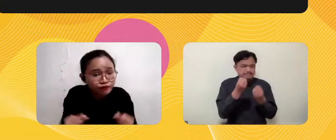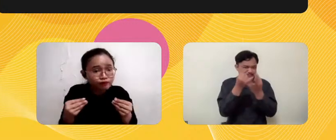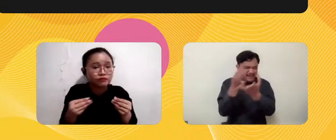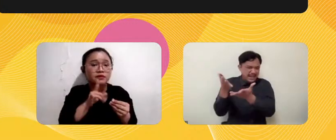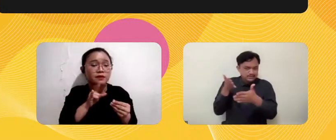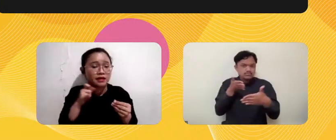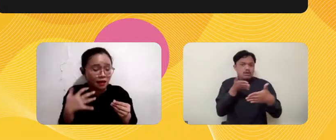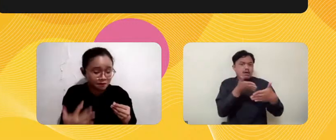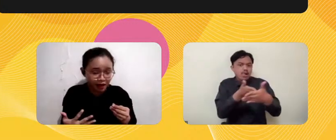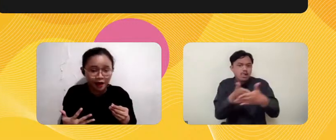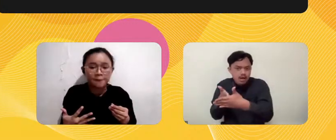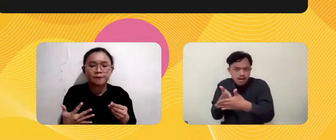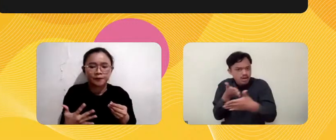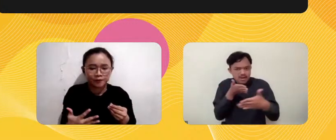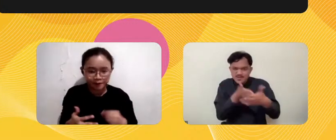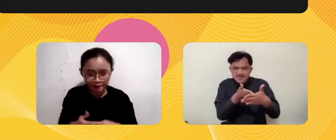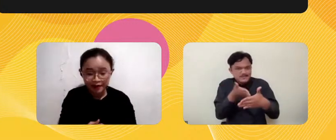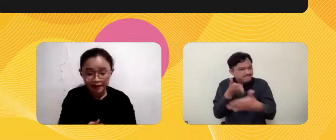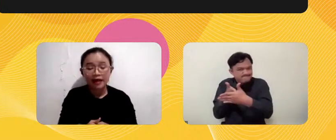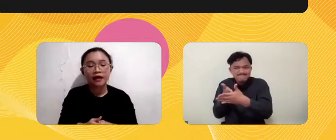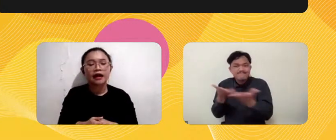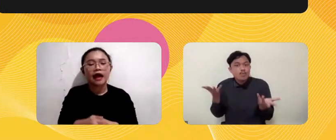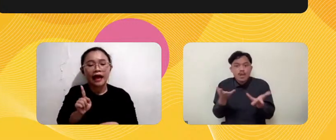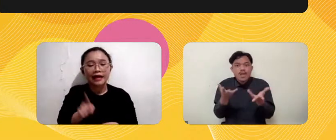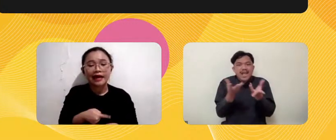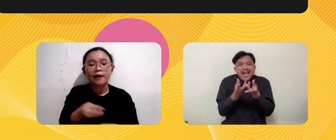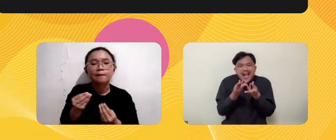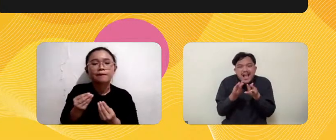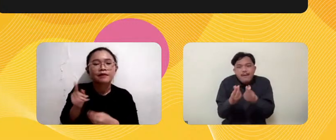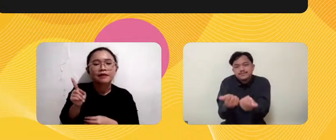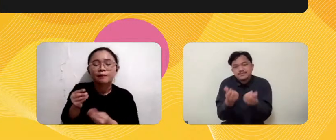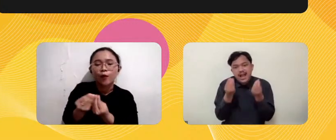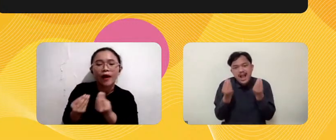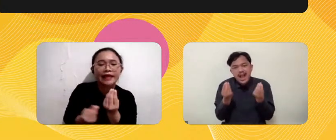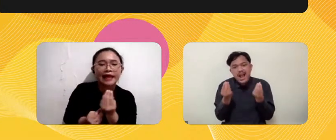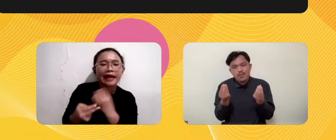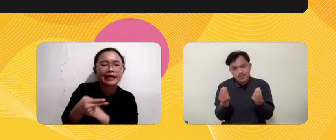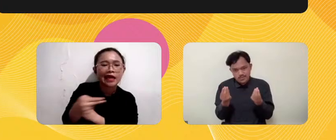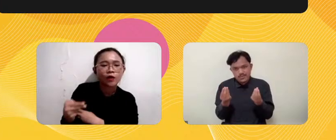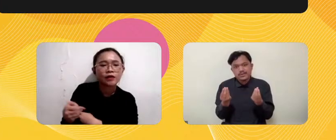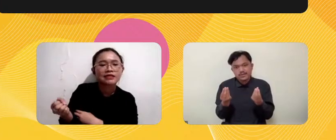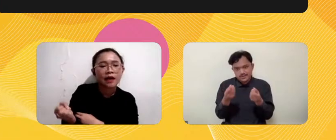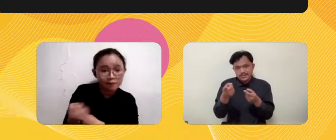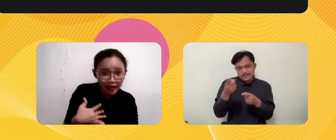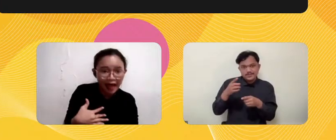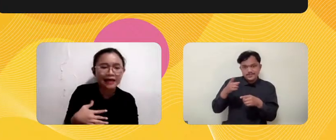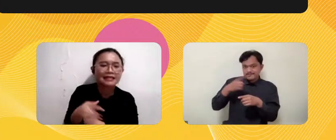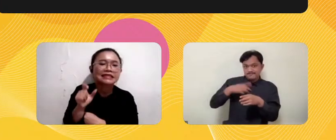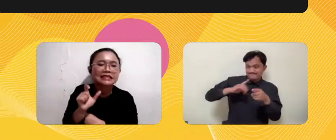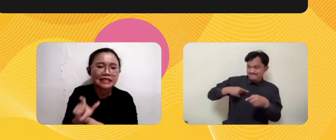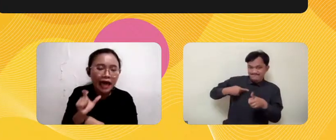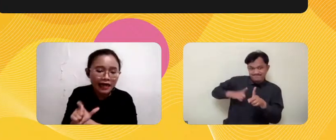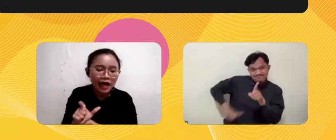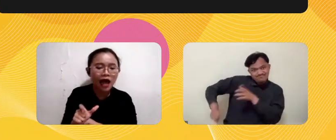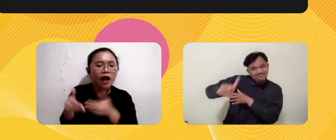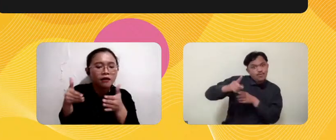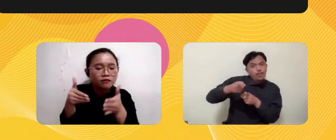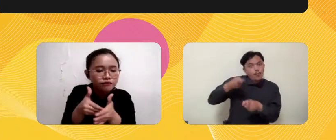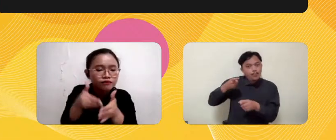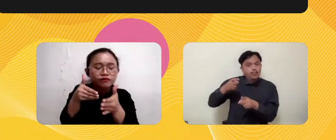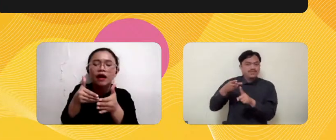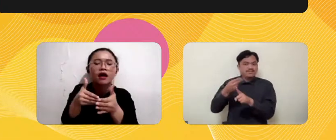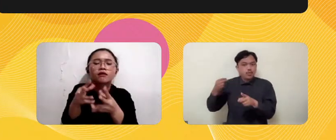first example was given from Indonesia about how they challenge harmful norms again